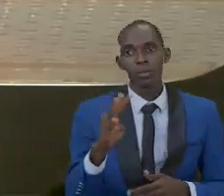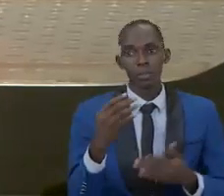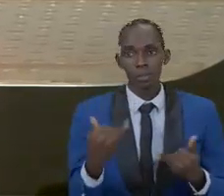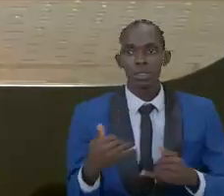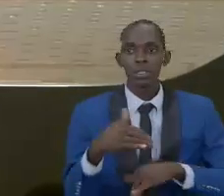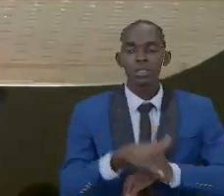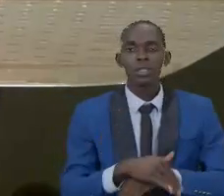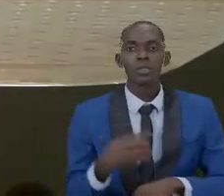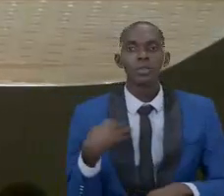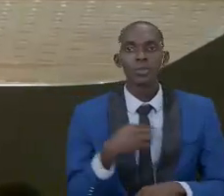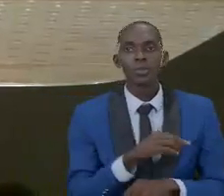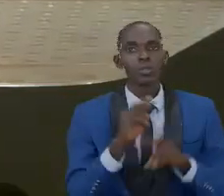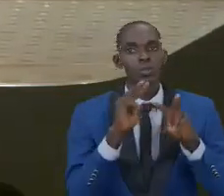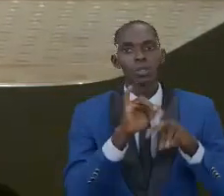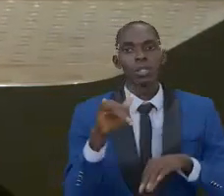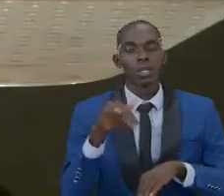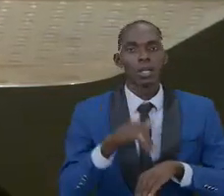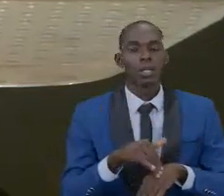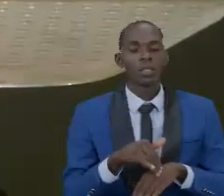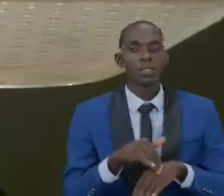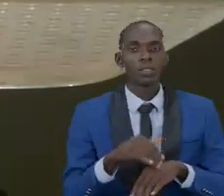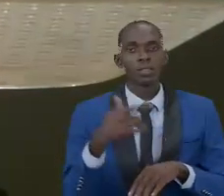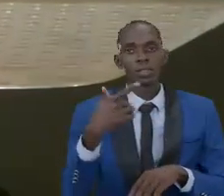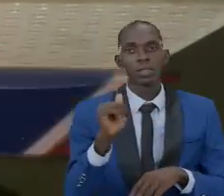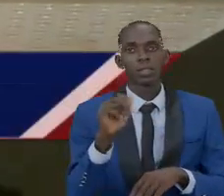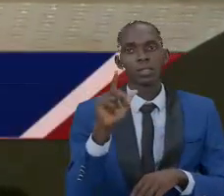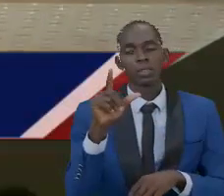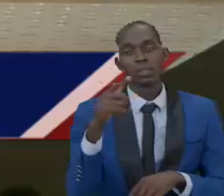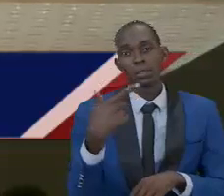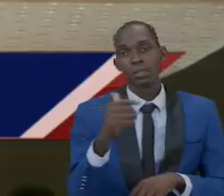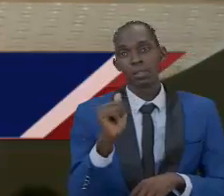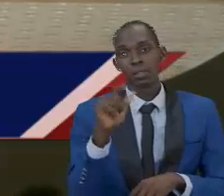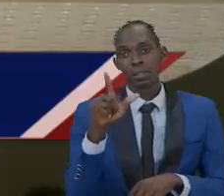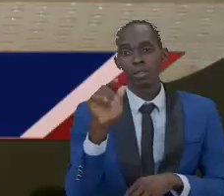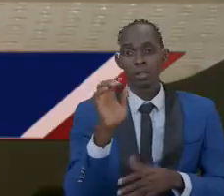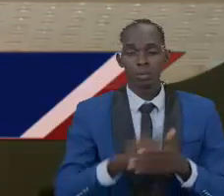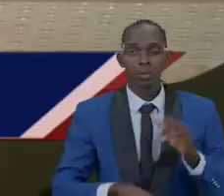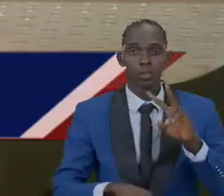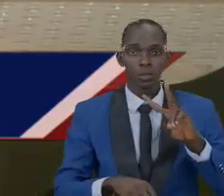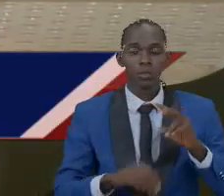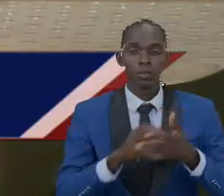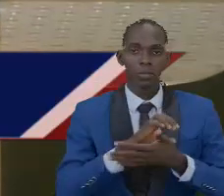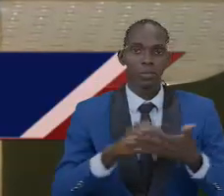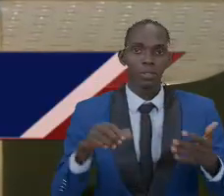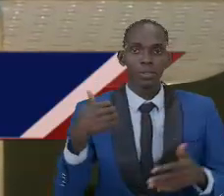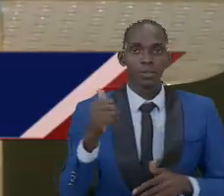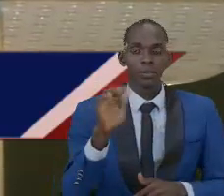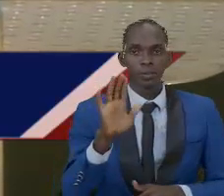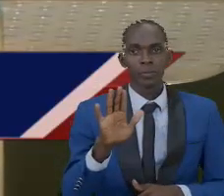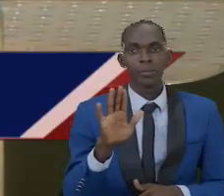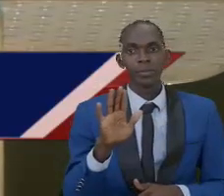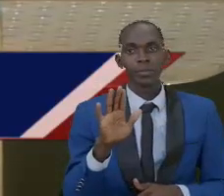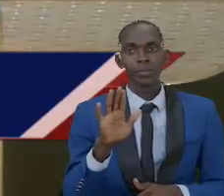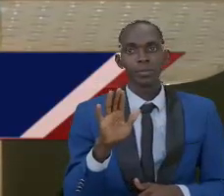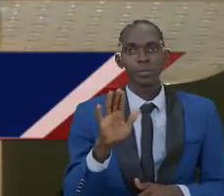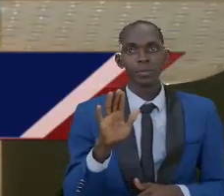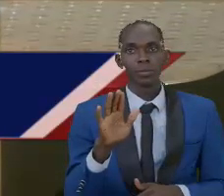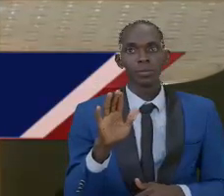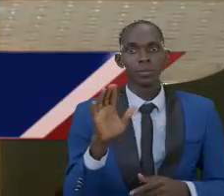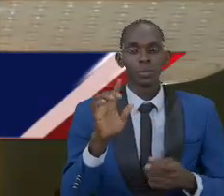we're looking at Galatians Chapter 2 from verse 15. Galatians 2 but 15